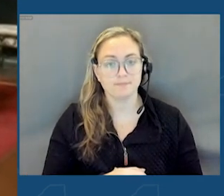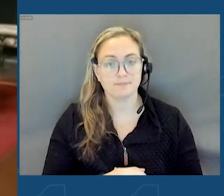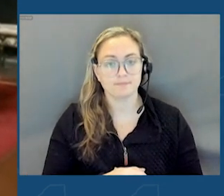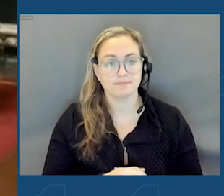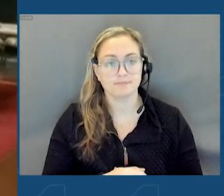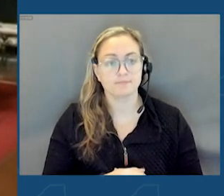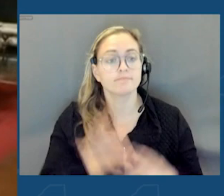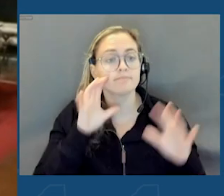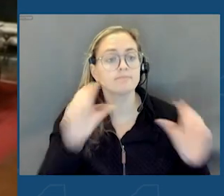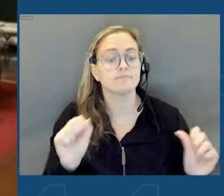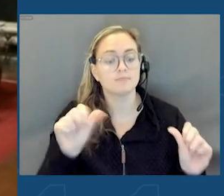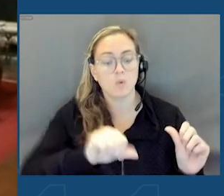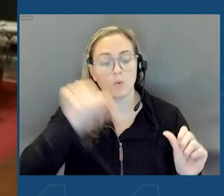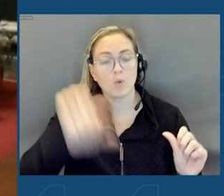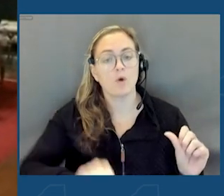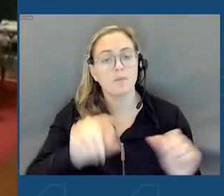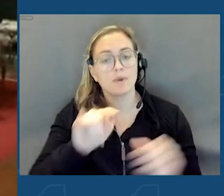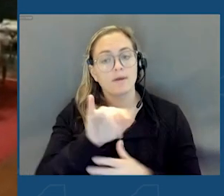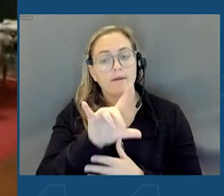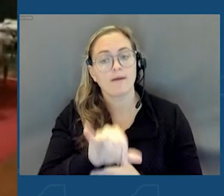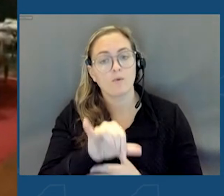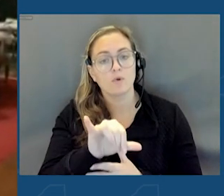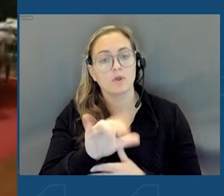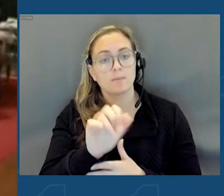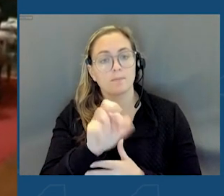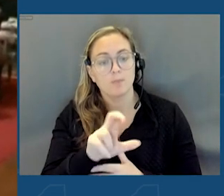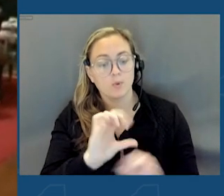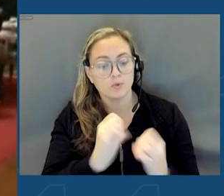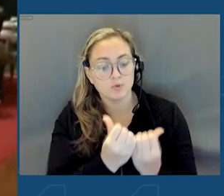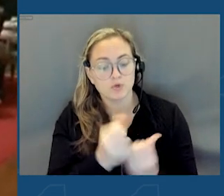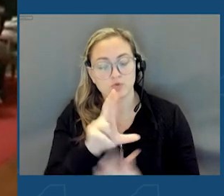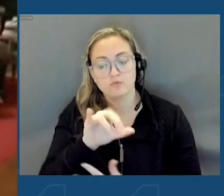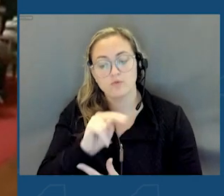President of the Albany County Bar Association, Ryan Donovan.